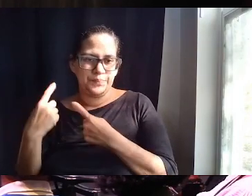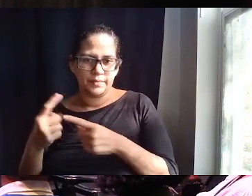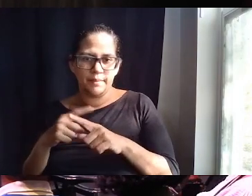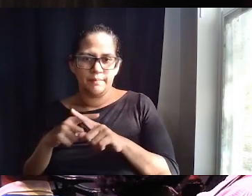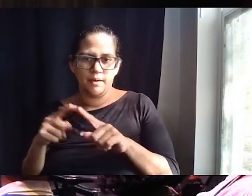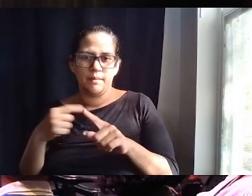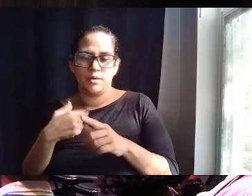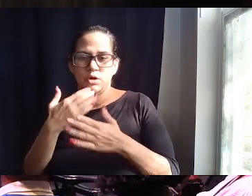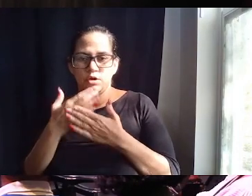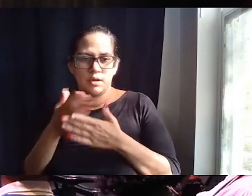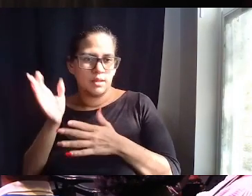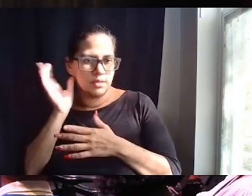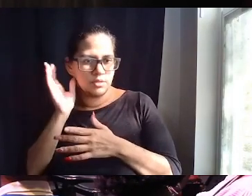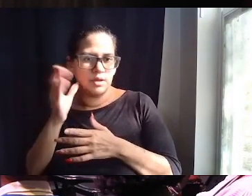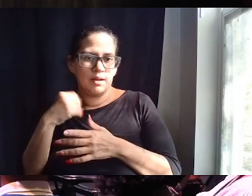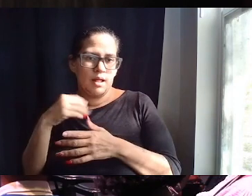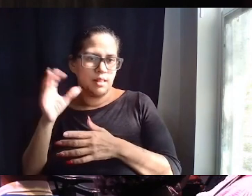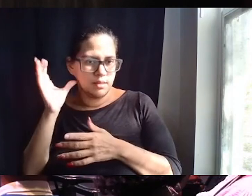I listened.